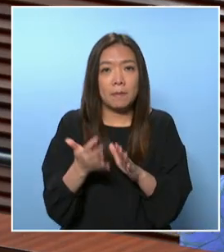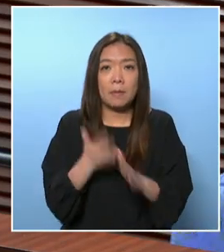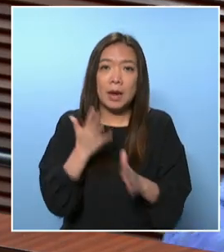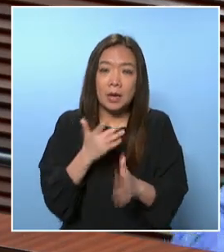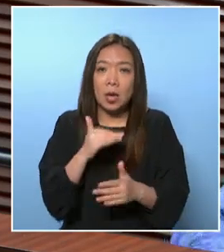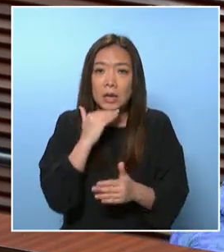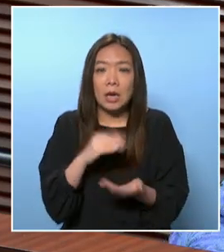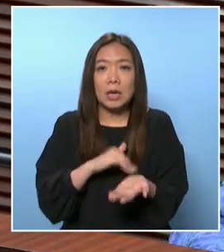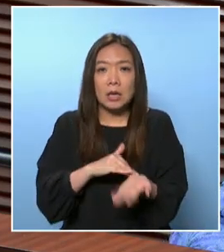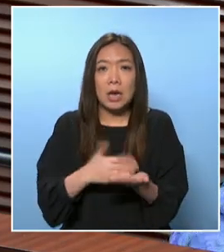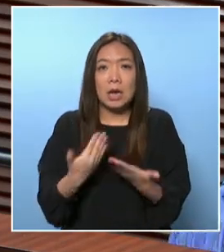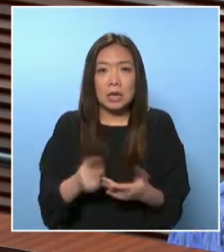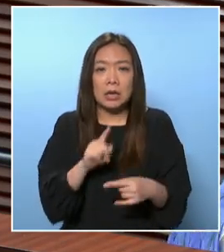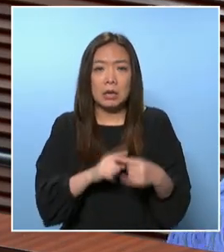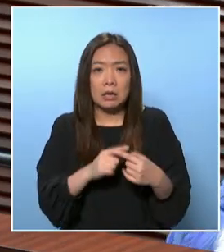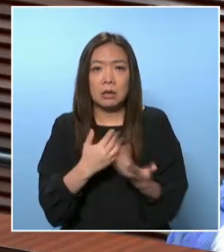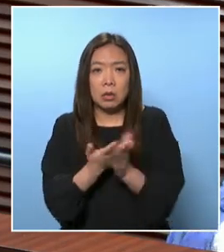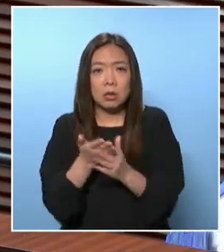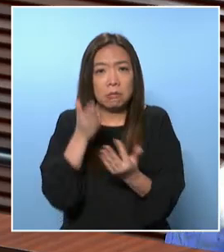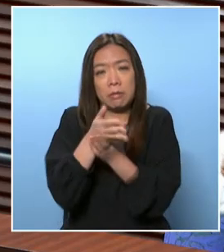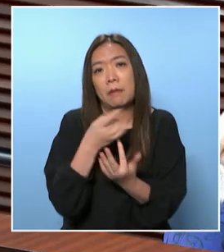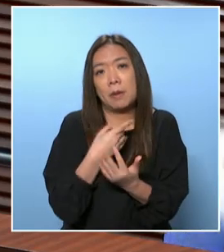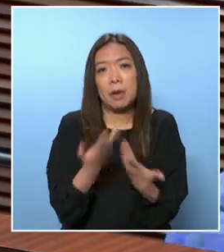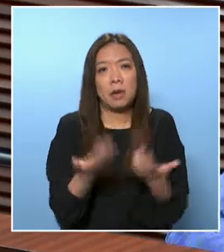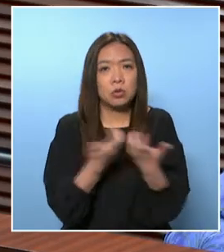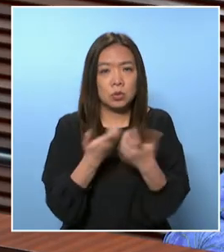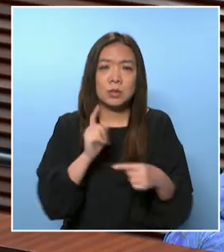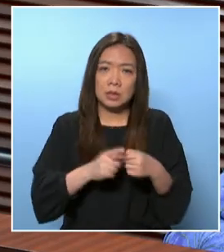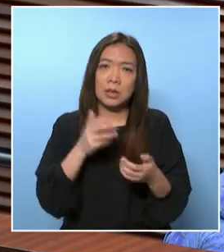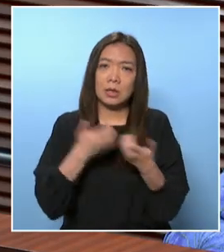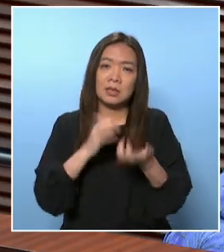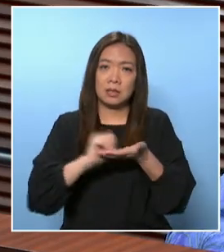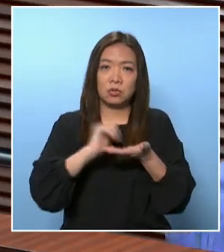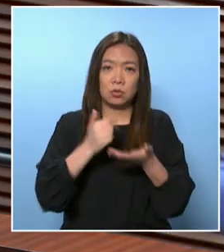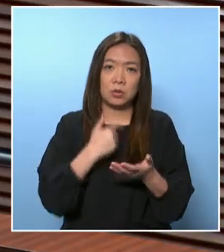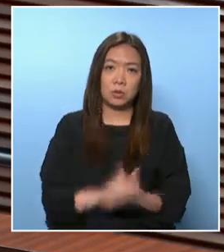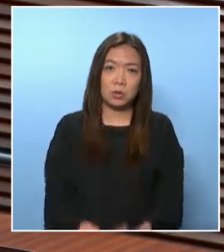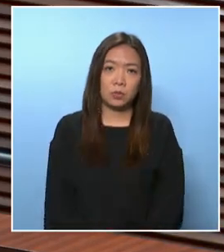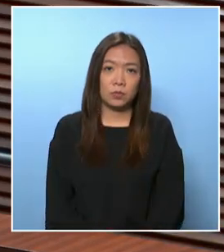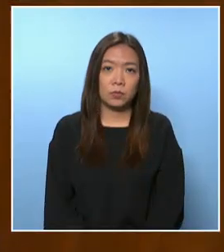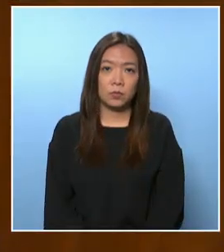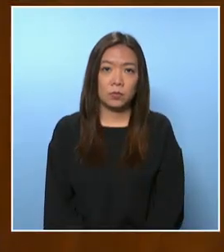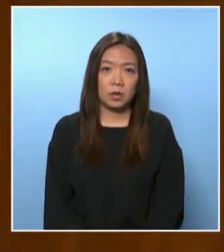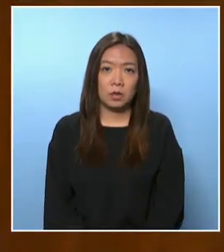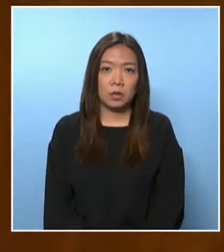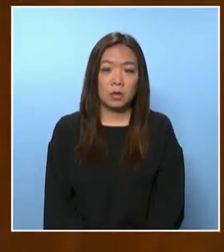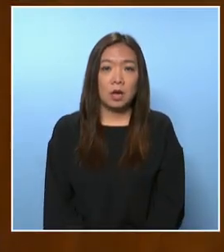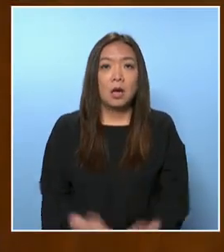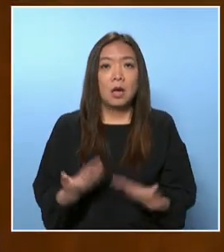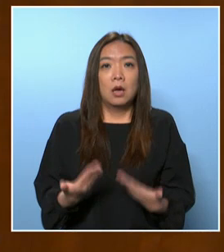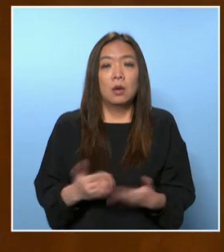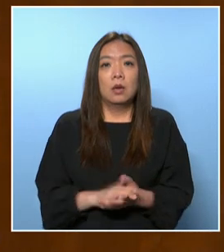are registering to take medical to patronize the hospital authority when they